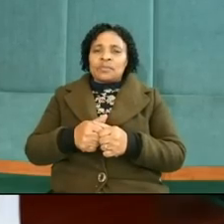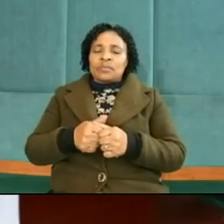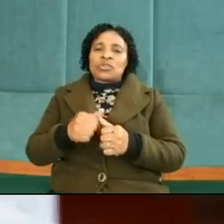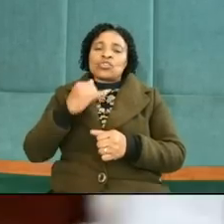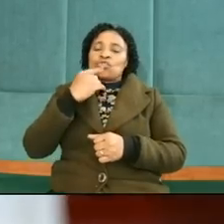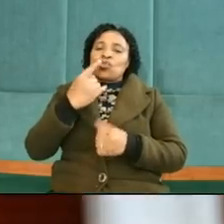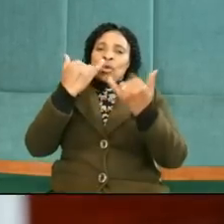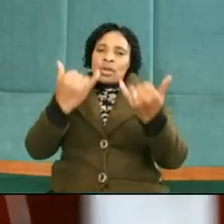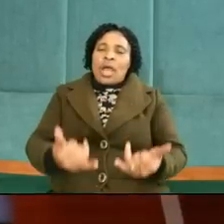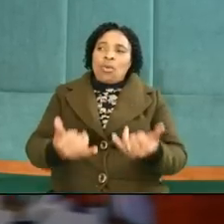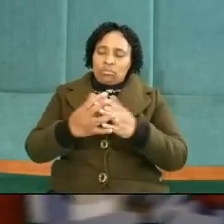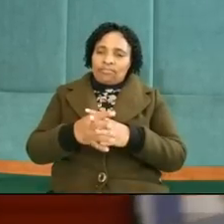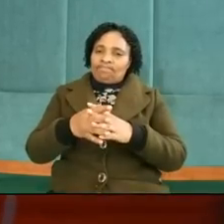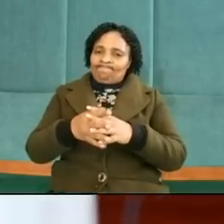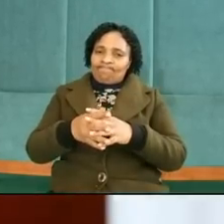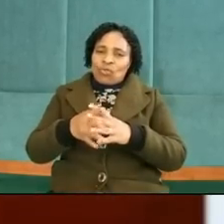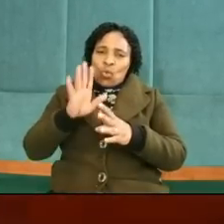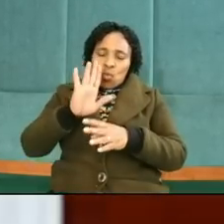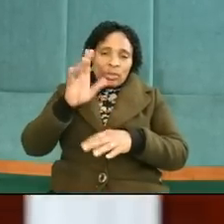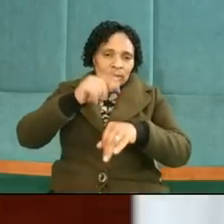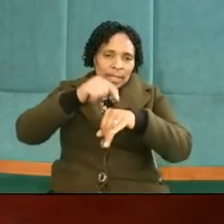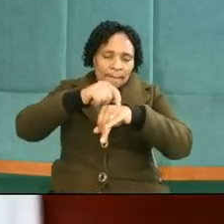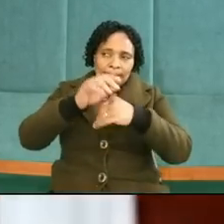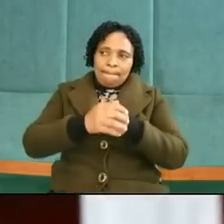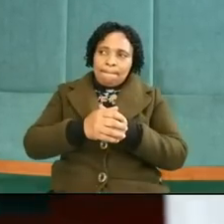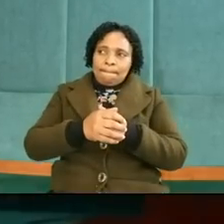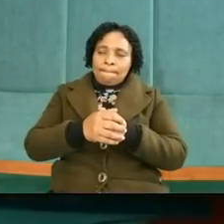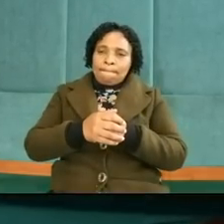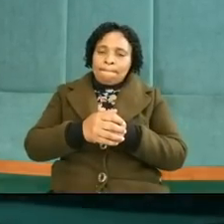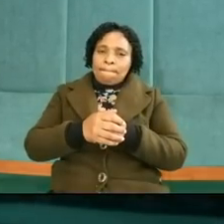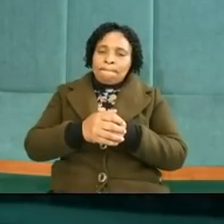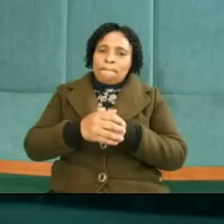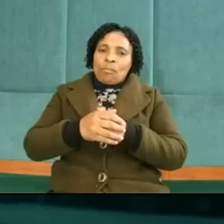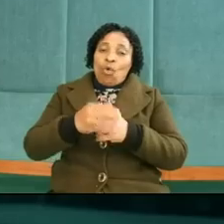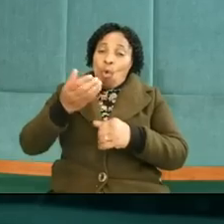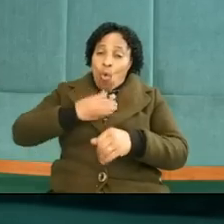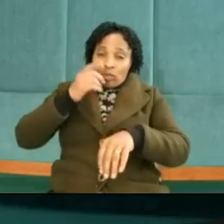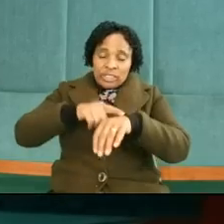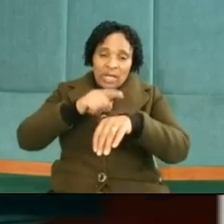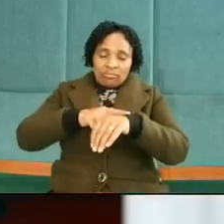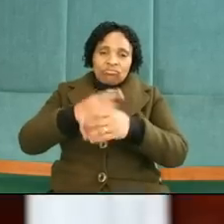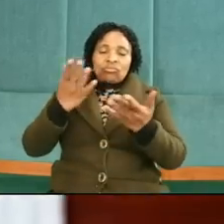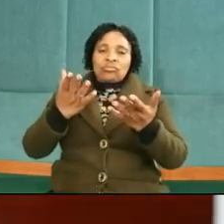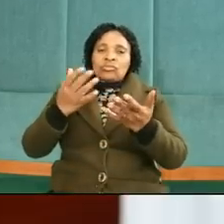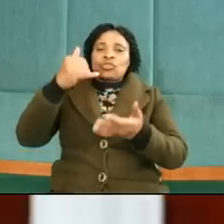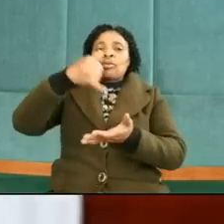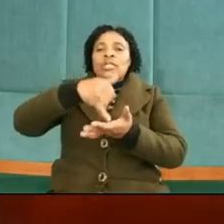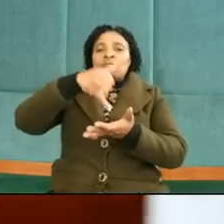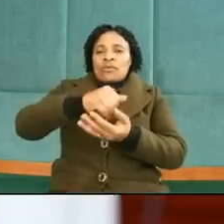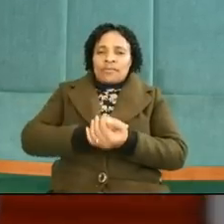So now the onus is on you. Now the onus is on you to get involved.